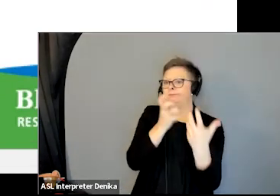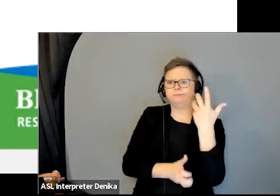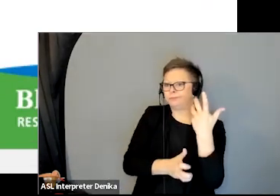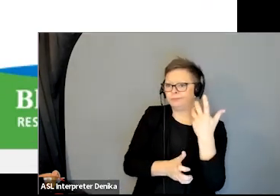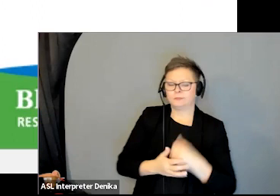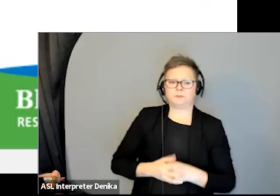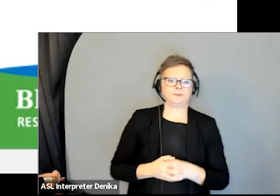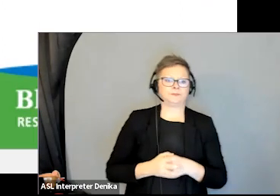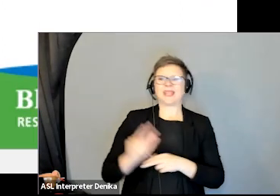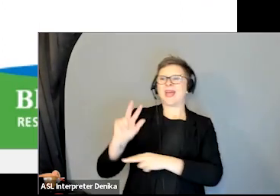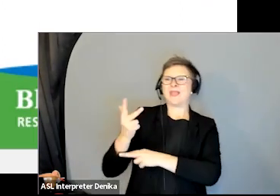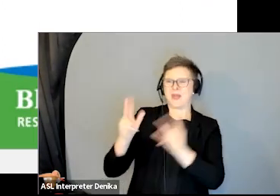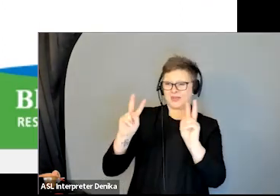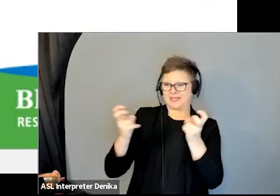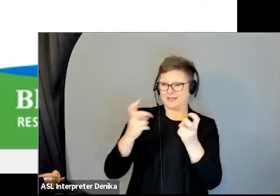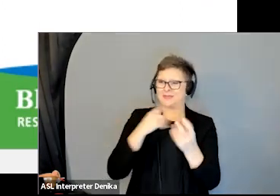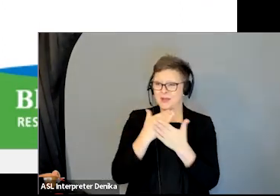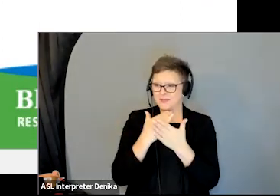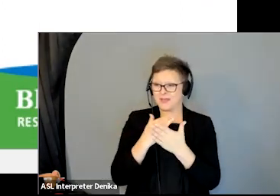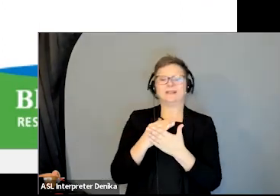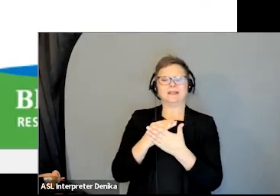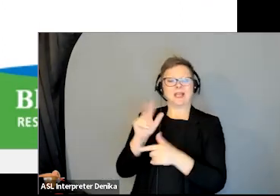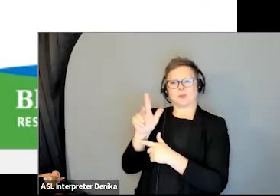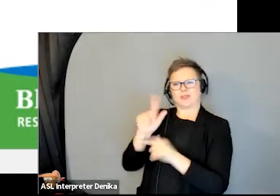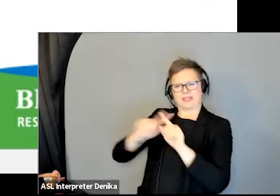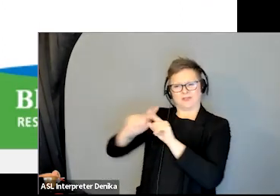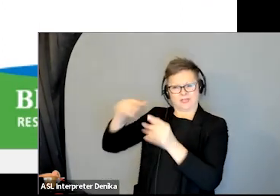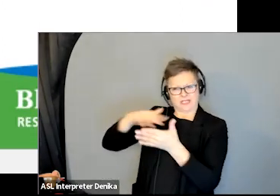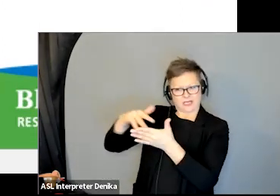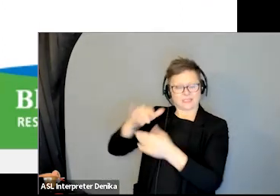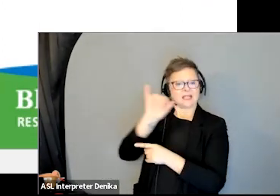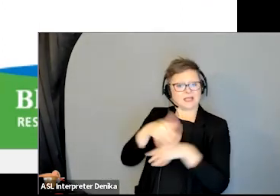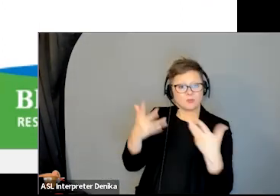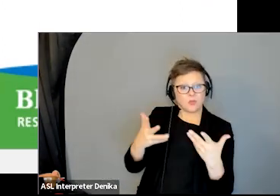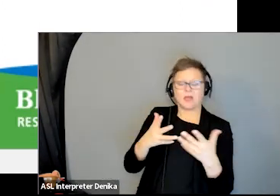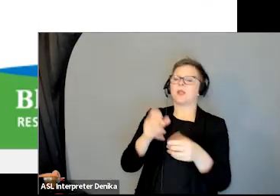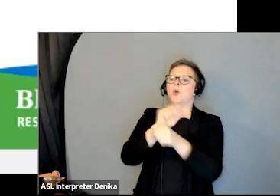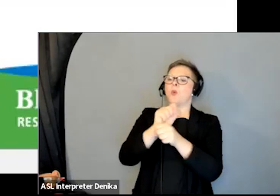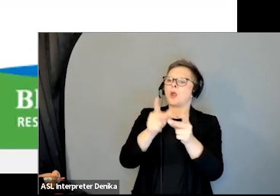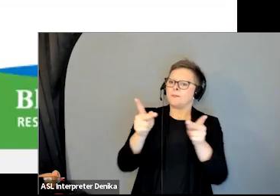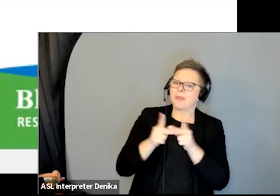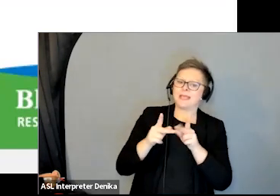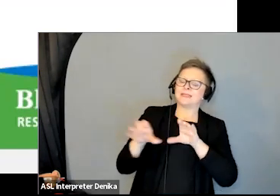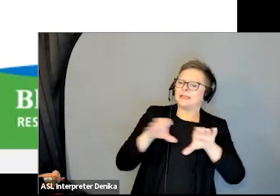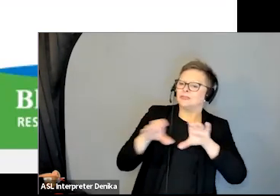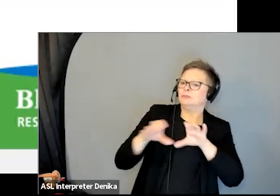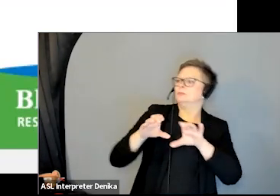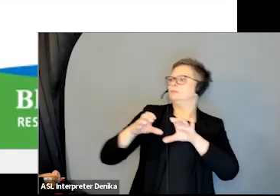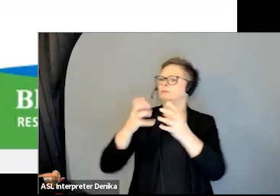The third main theme, which we identified in 23 studies, was the need to take action on workplace accommodation issues in light of the